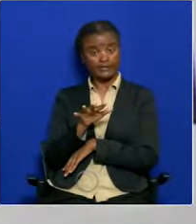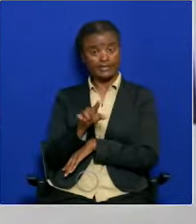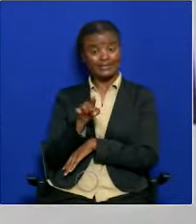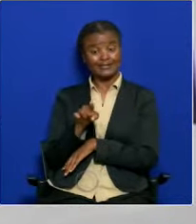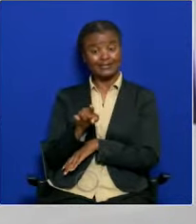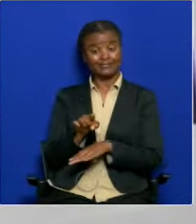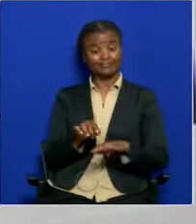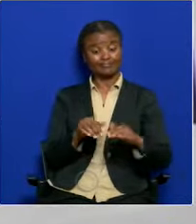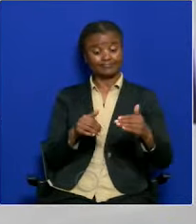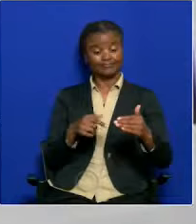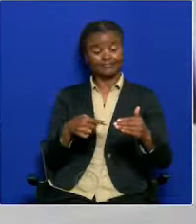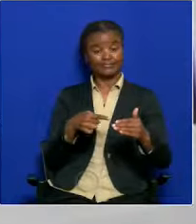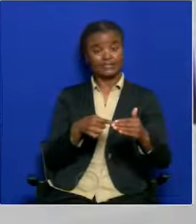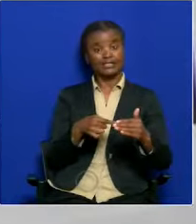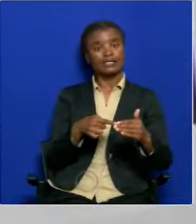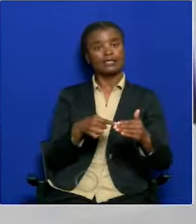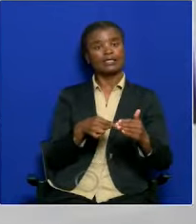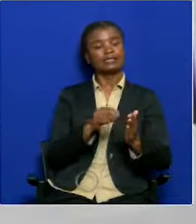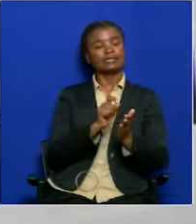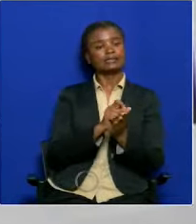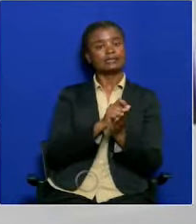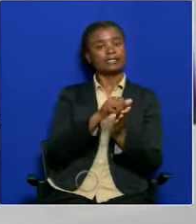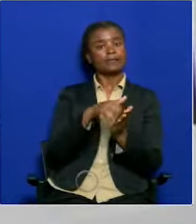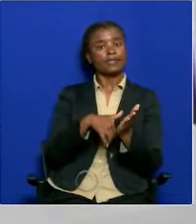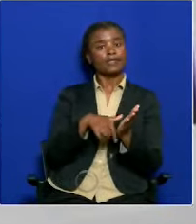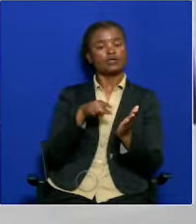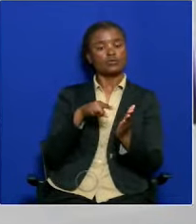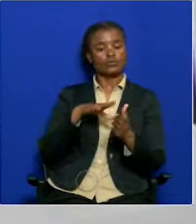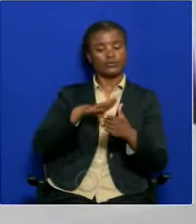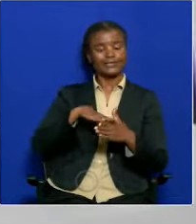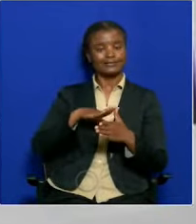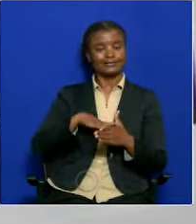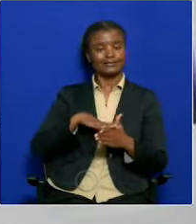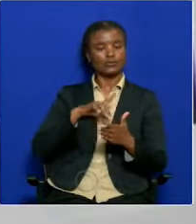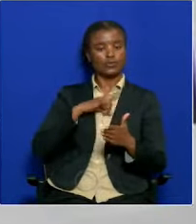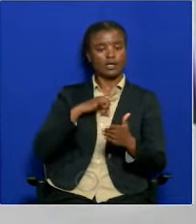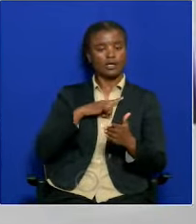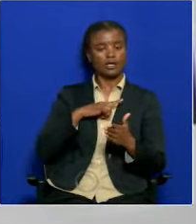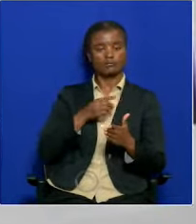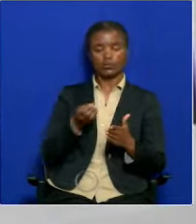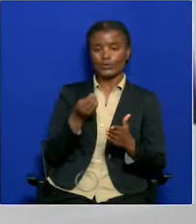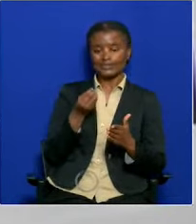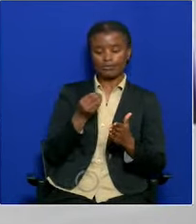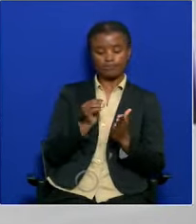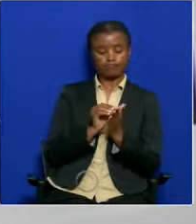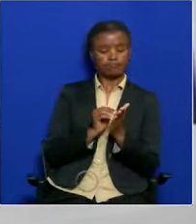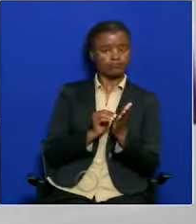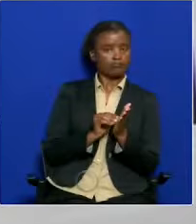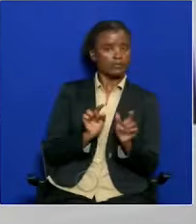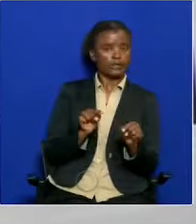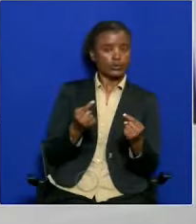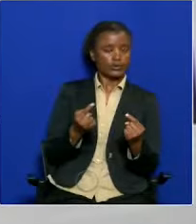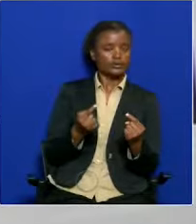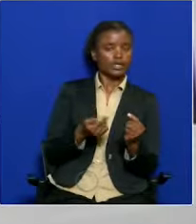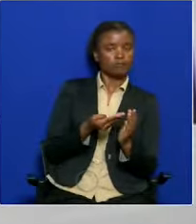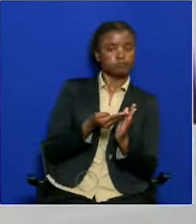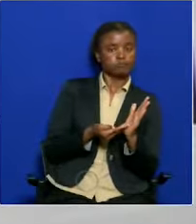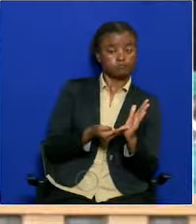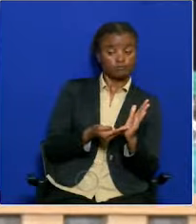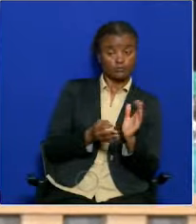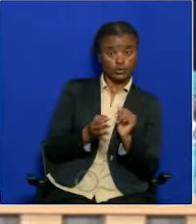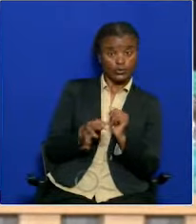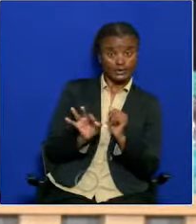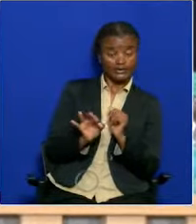you provide reasons as to why you couldn't provide those WhatsApps. Is that correct? That is correct.